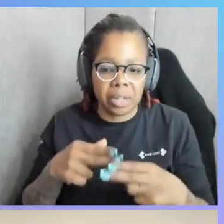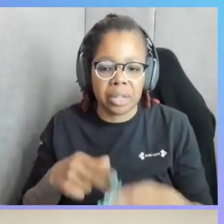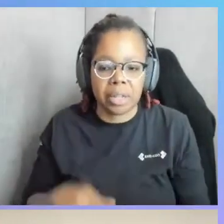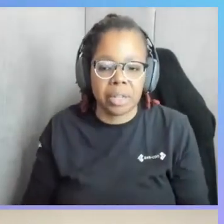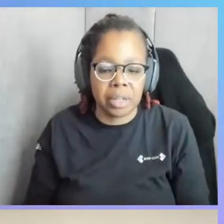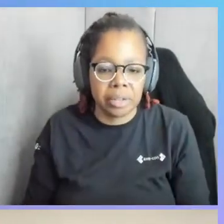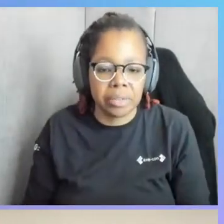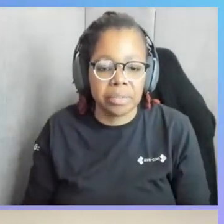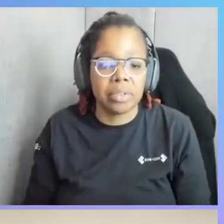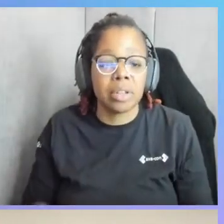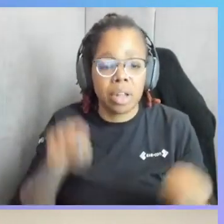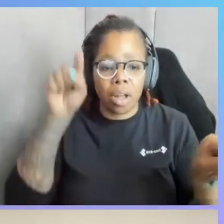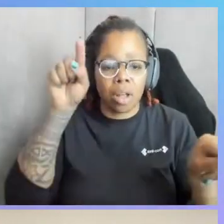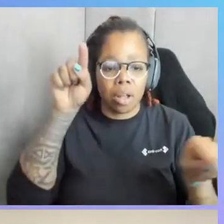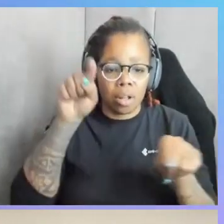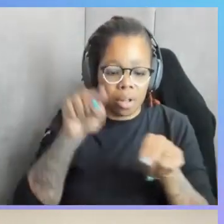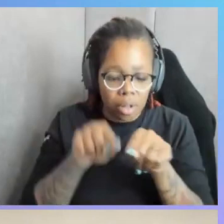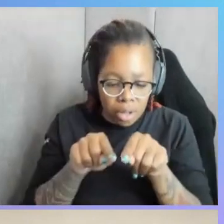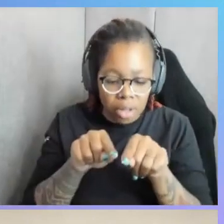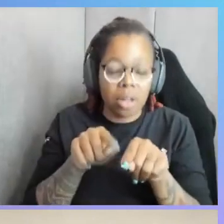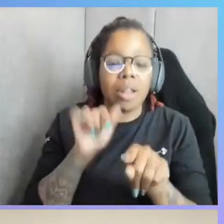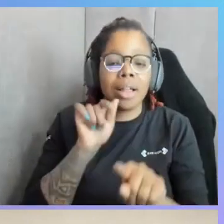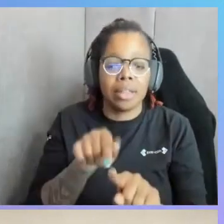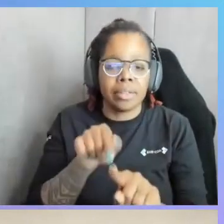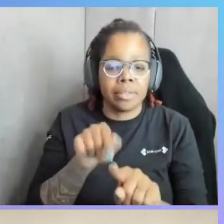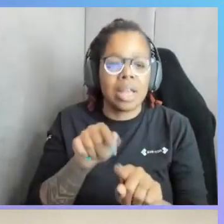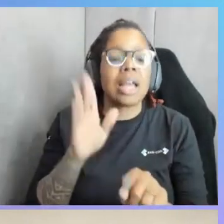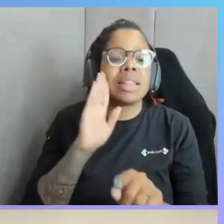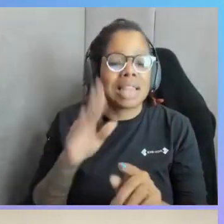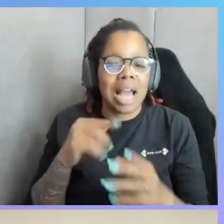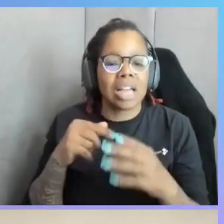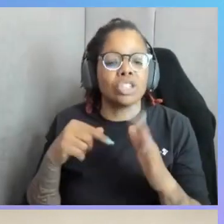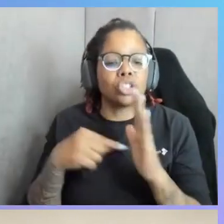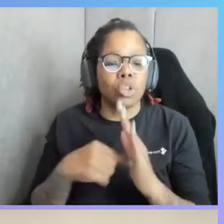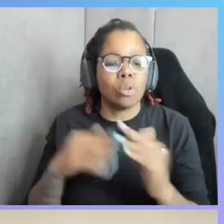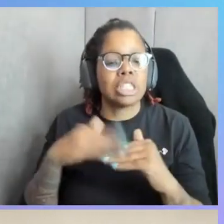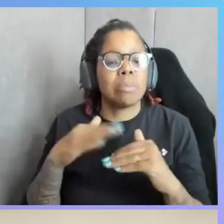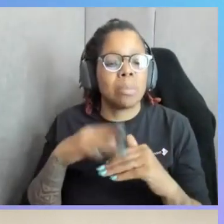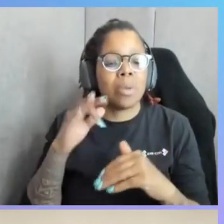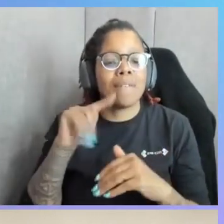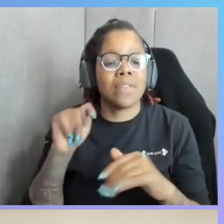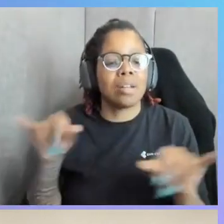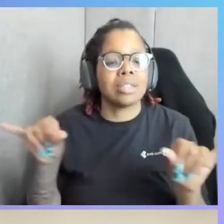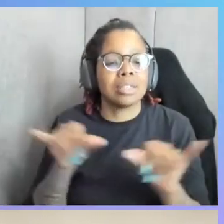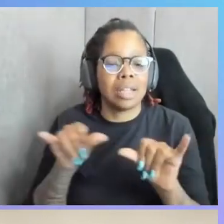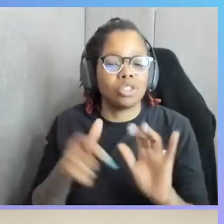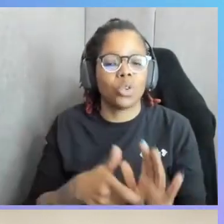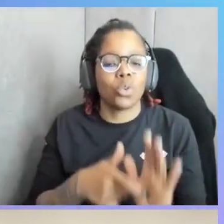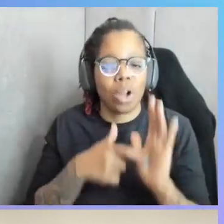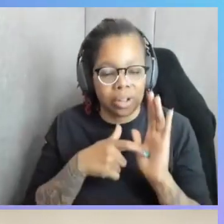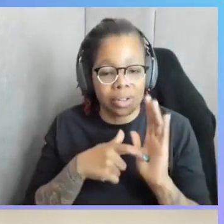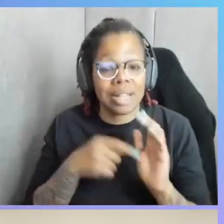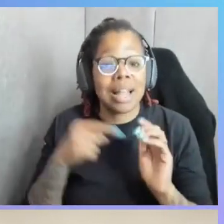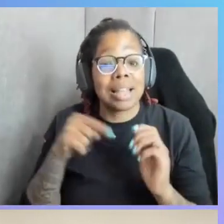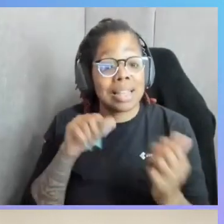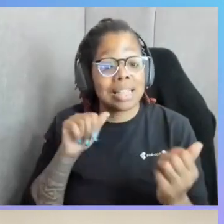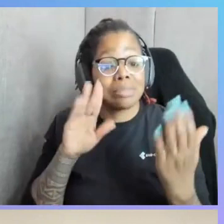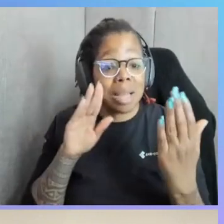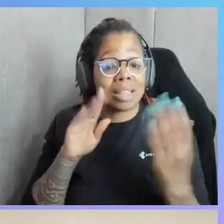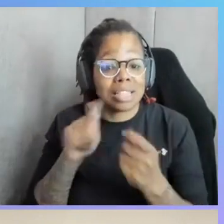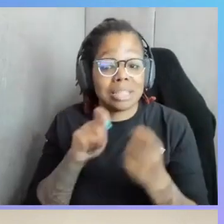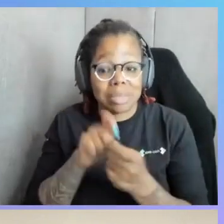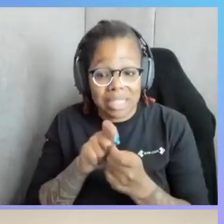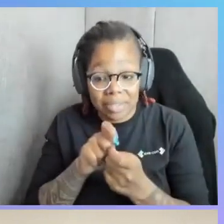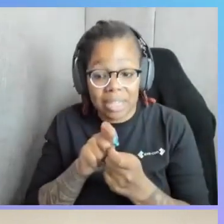The cell at this intersection will show the minimum font size required. This method